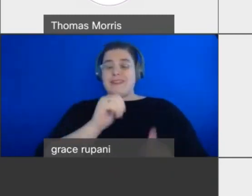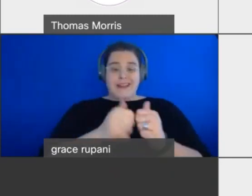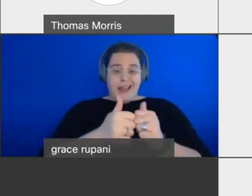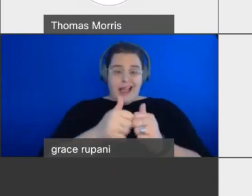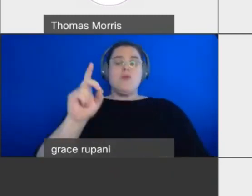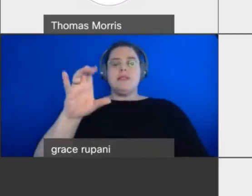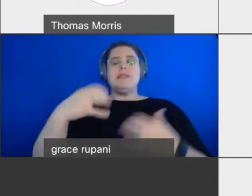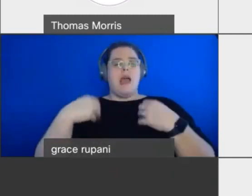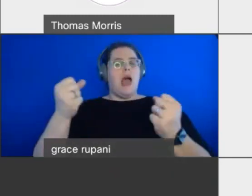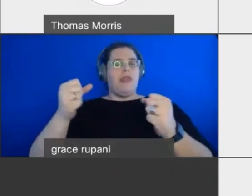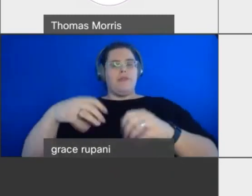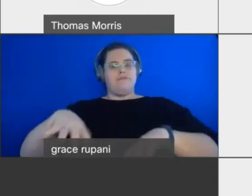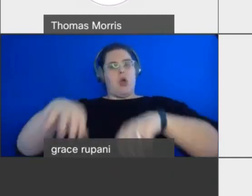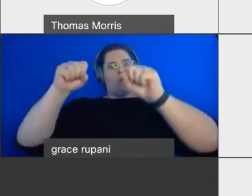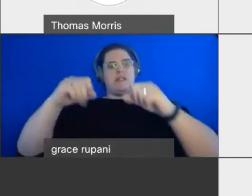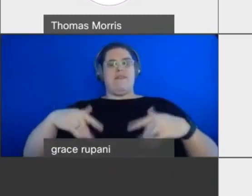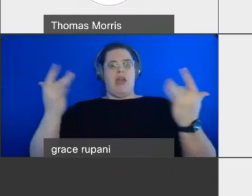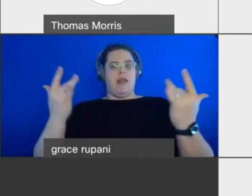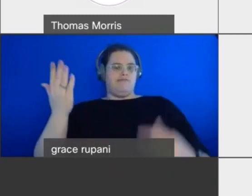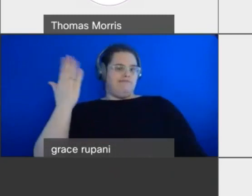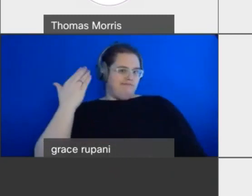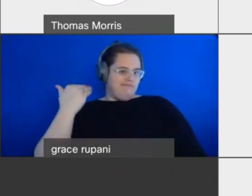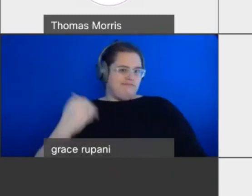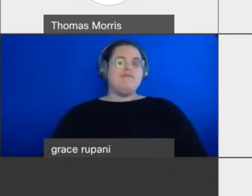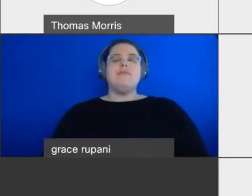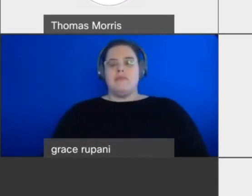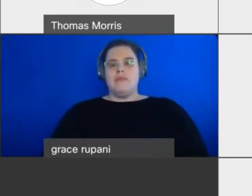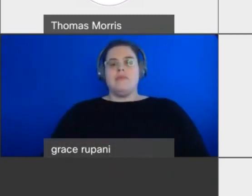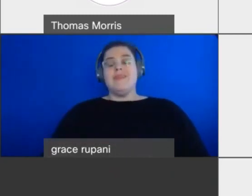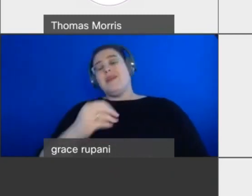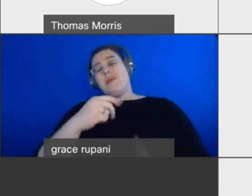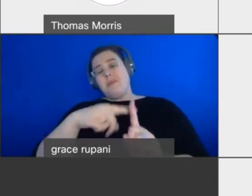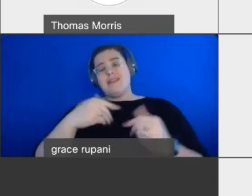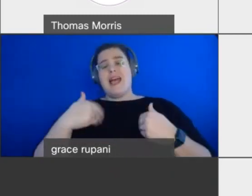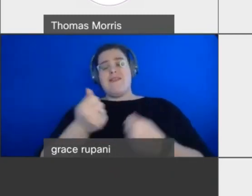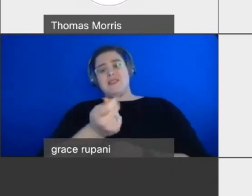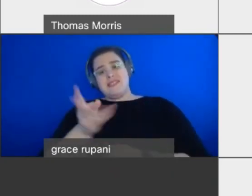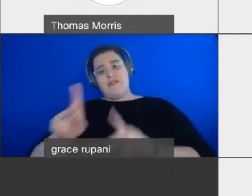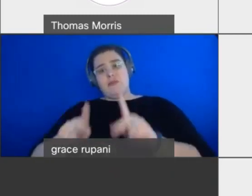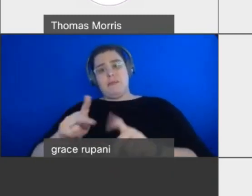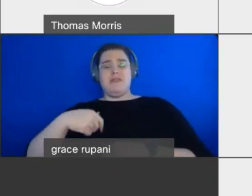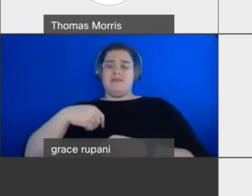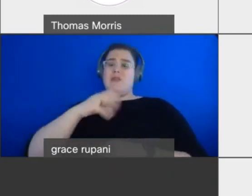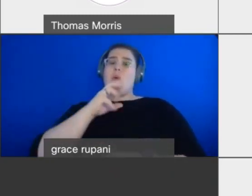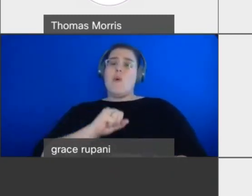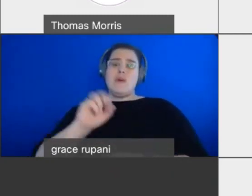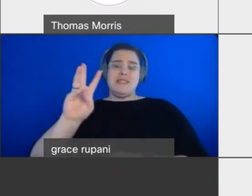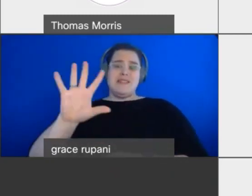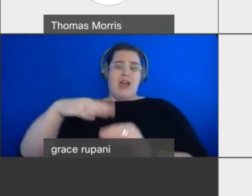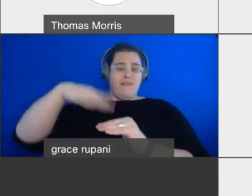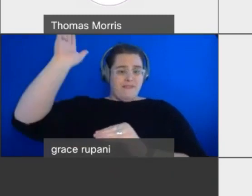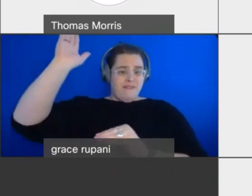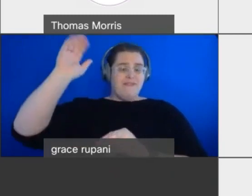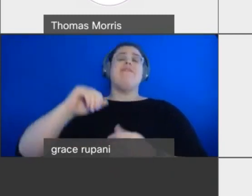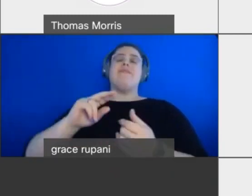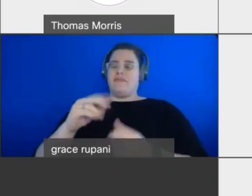We also do have a number of people who are over 65. So, they have been eligible and they've had the same challenges